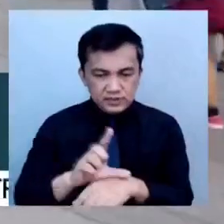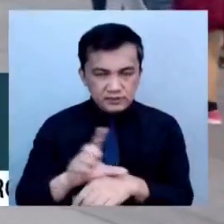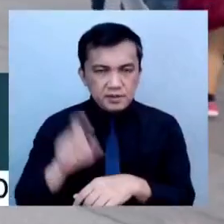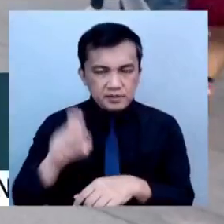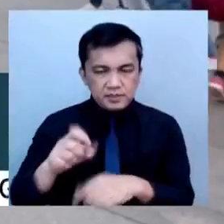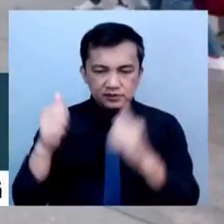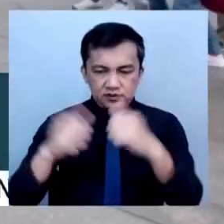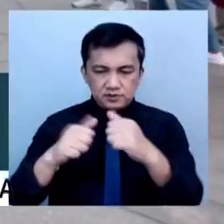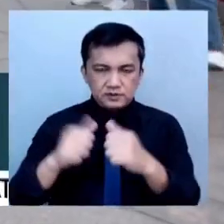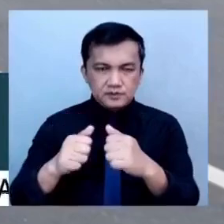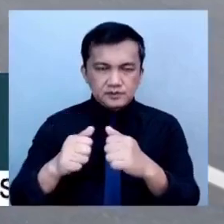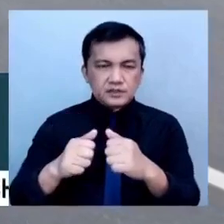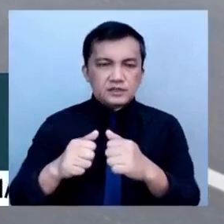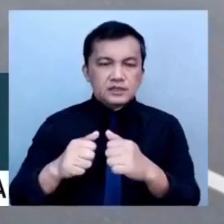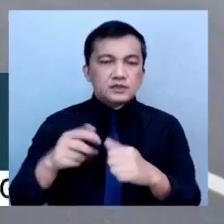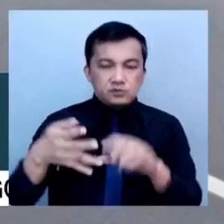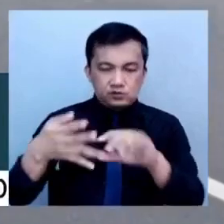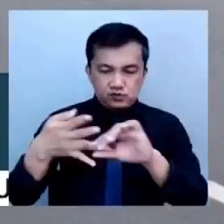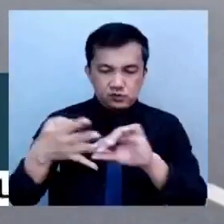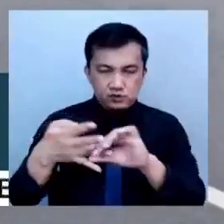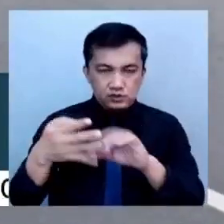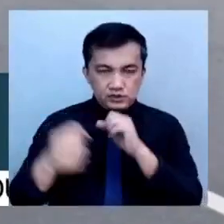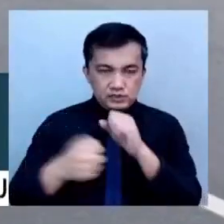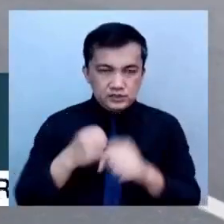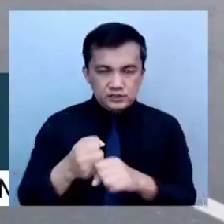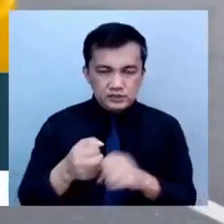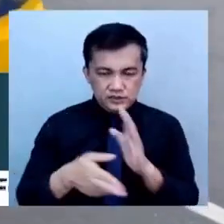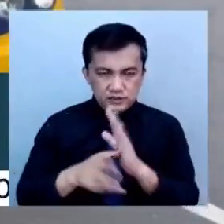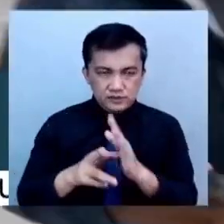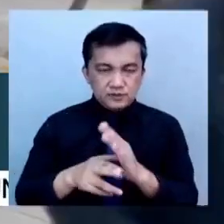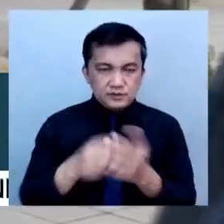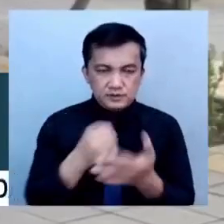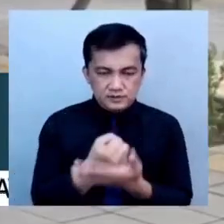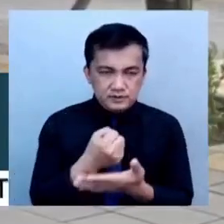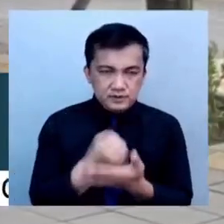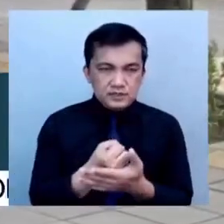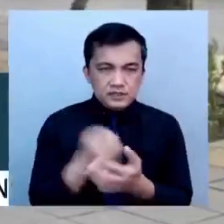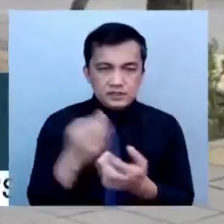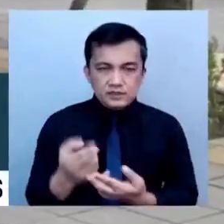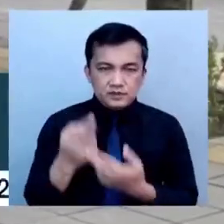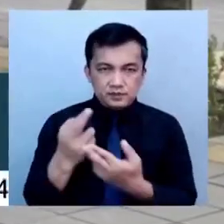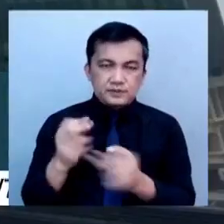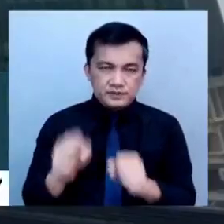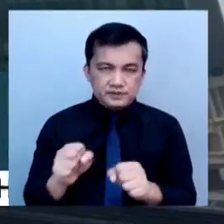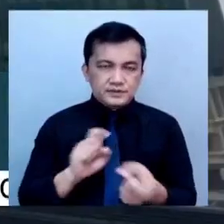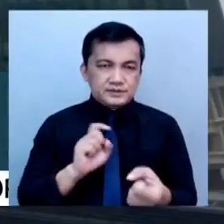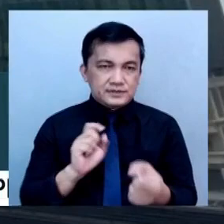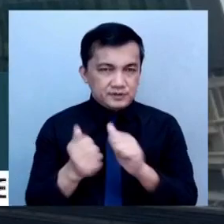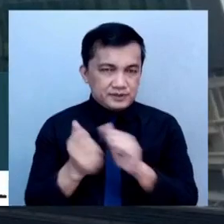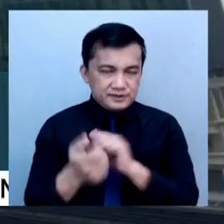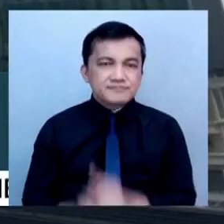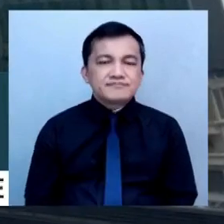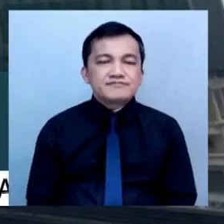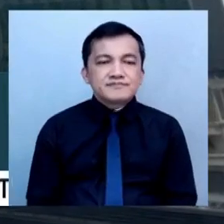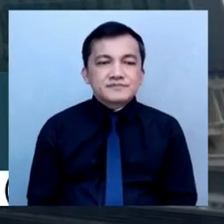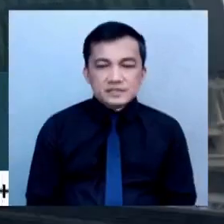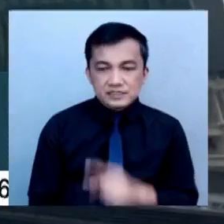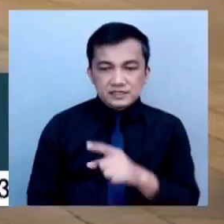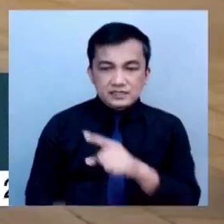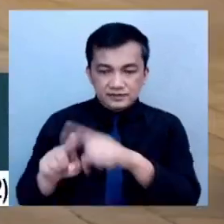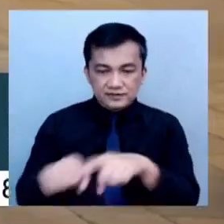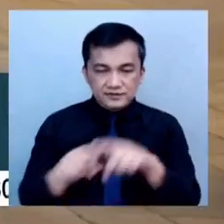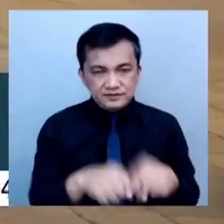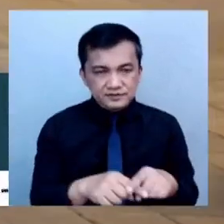third quarter of the year to review the minimum wage and recommend possible adjustments. This will be based heavily on